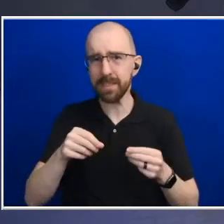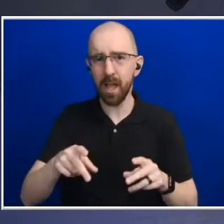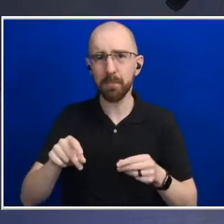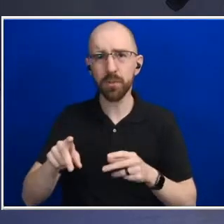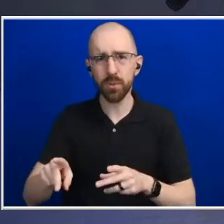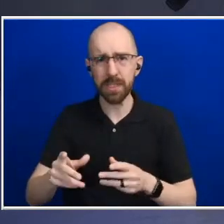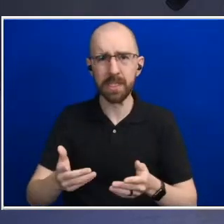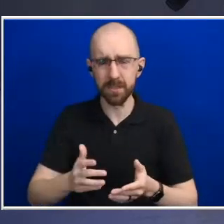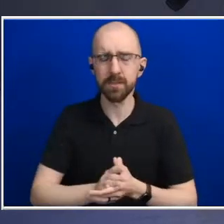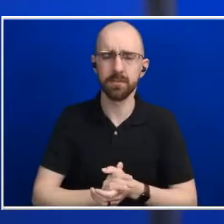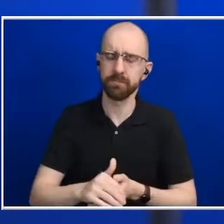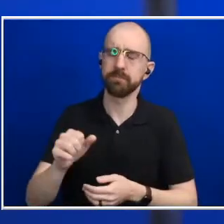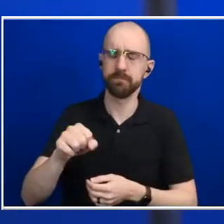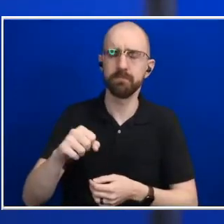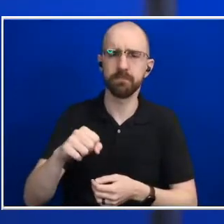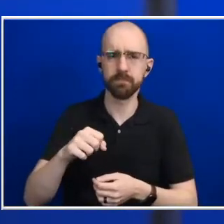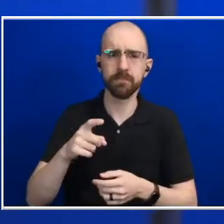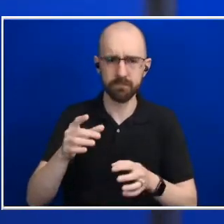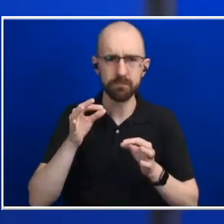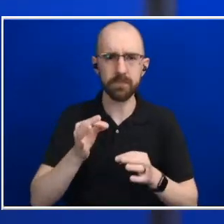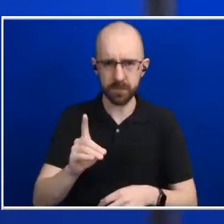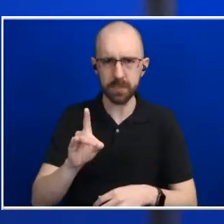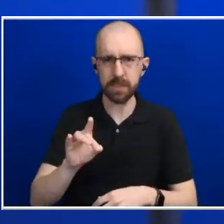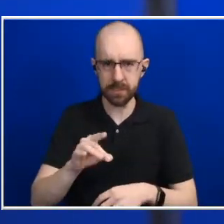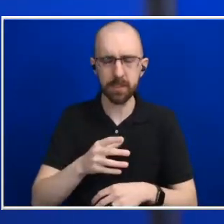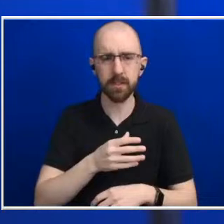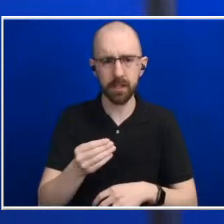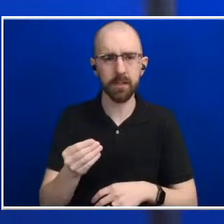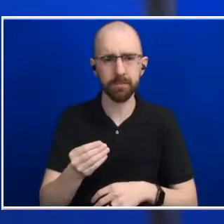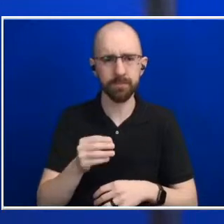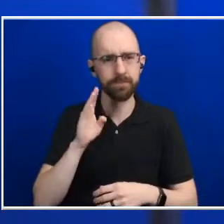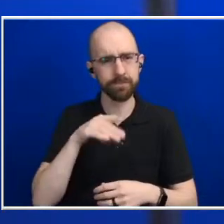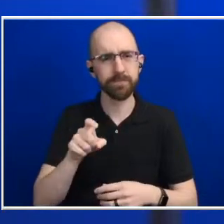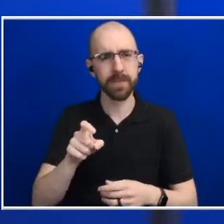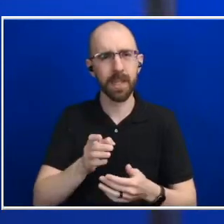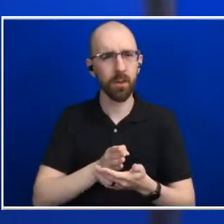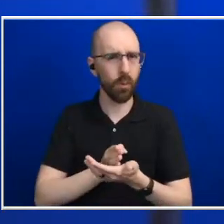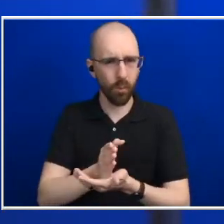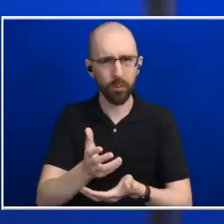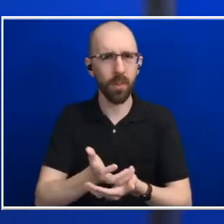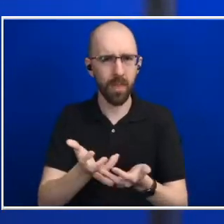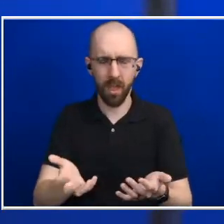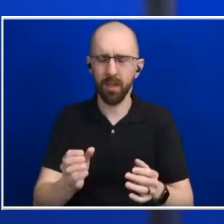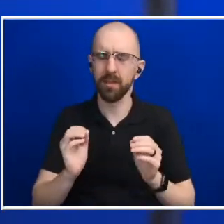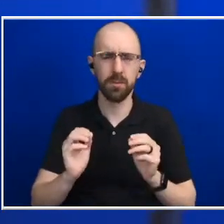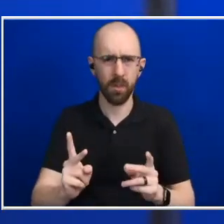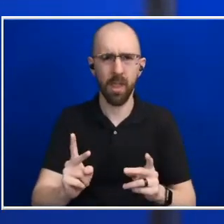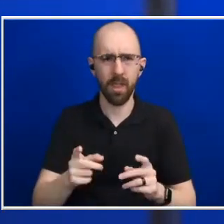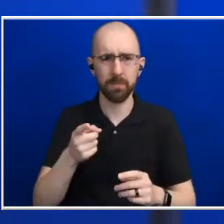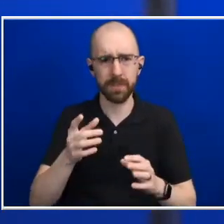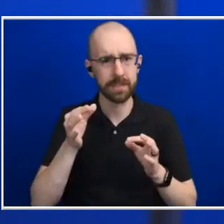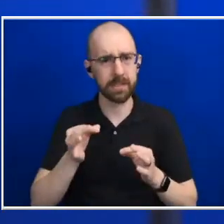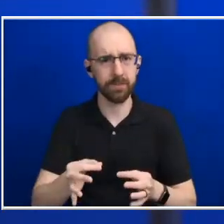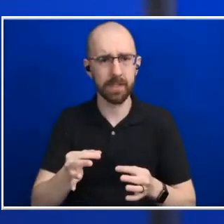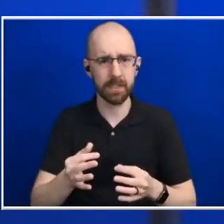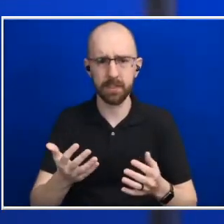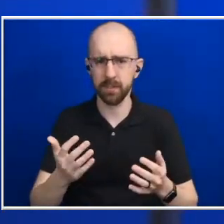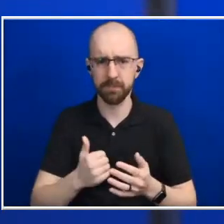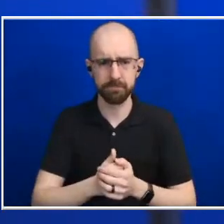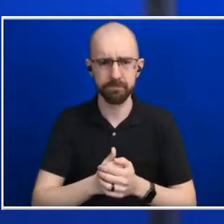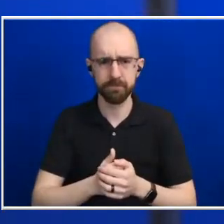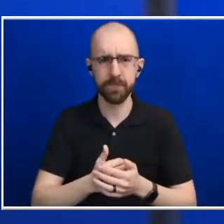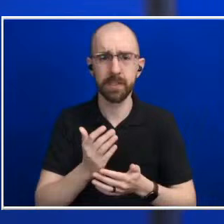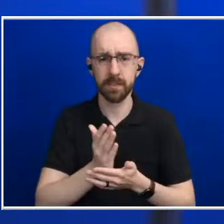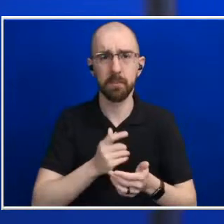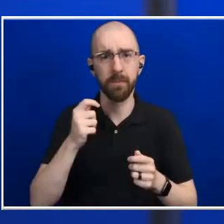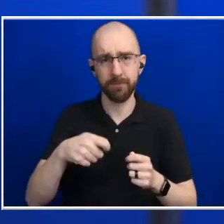he definitely did. And you know, he had to go through a lot. That's okay, but he definitely he had some film there, and I